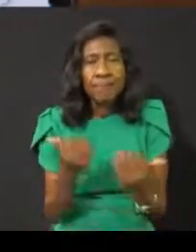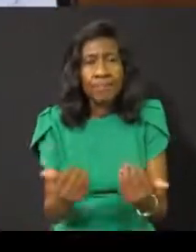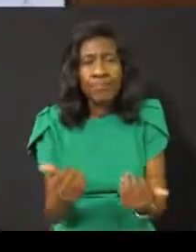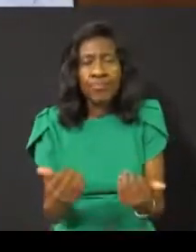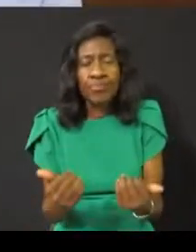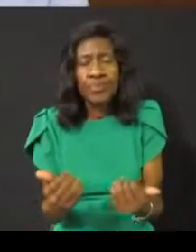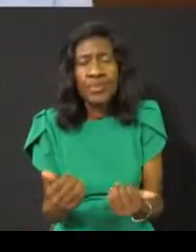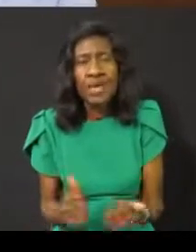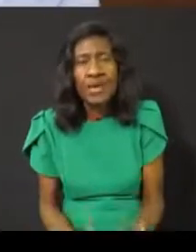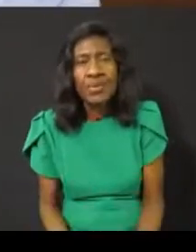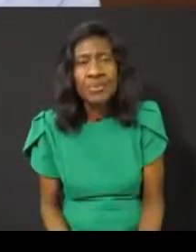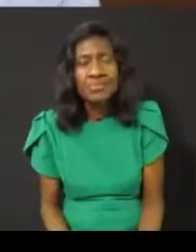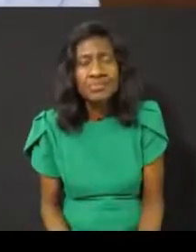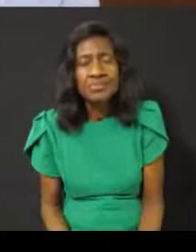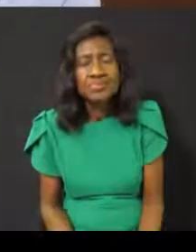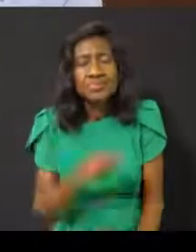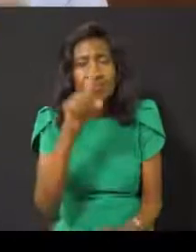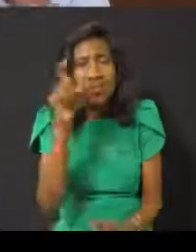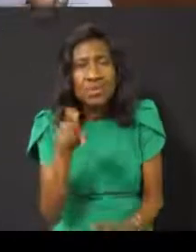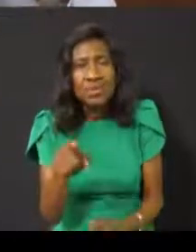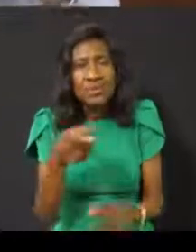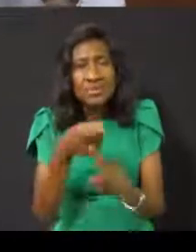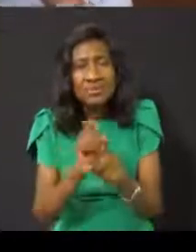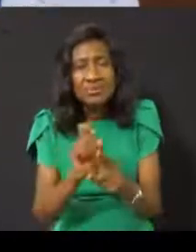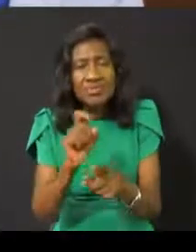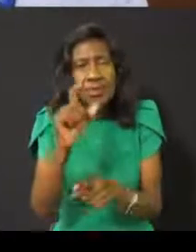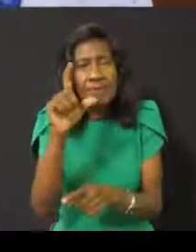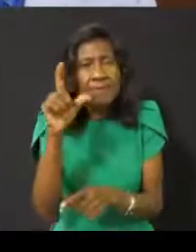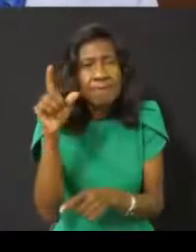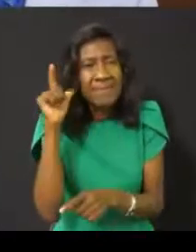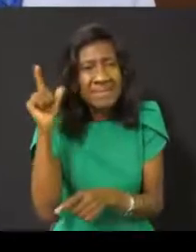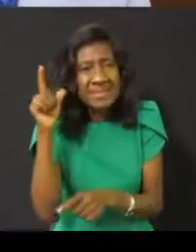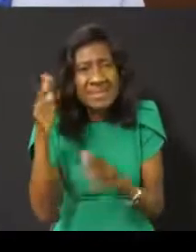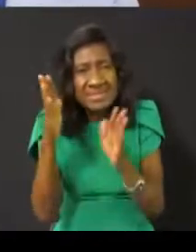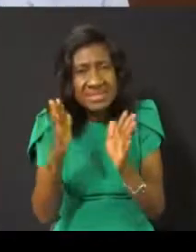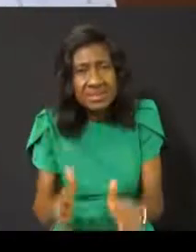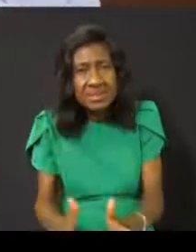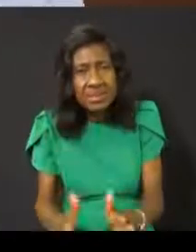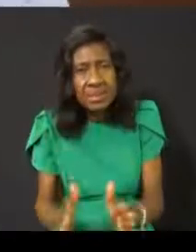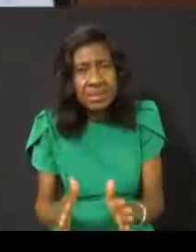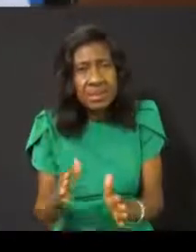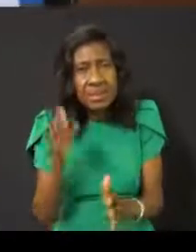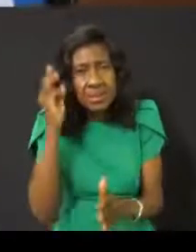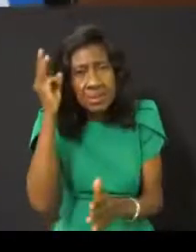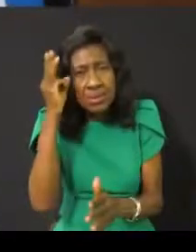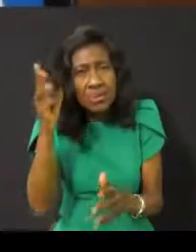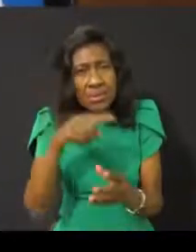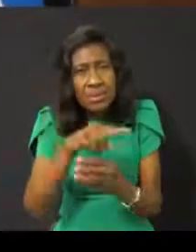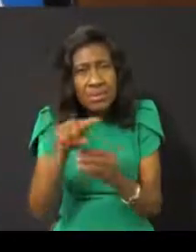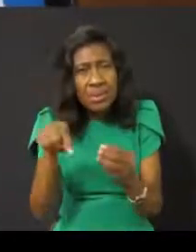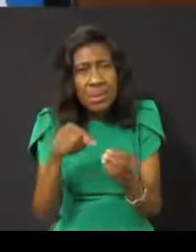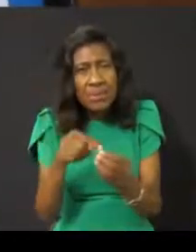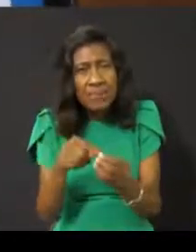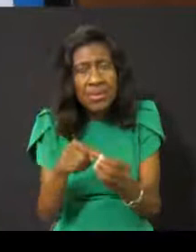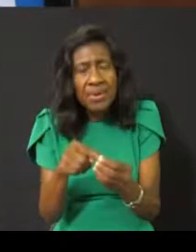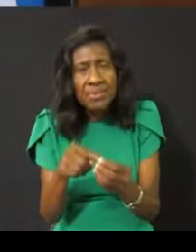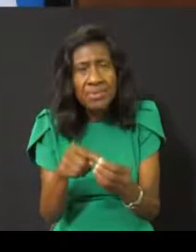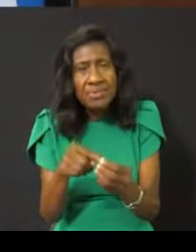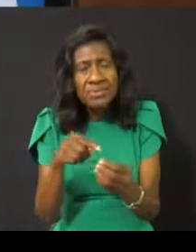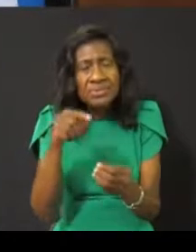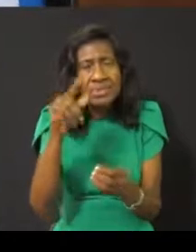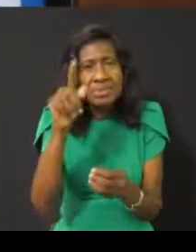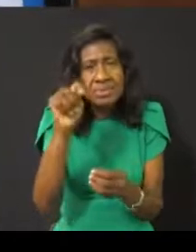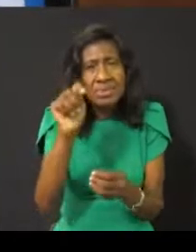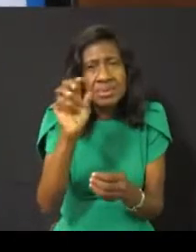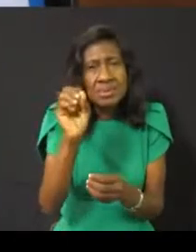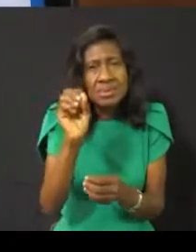do actually have a question from a listener who was wondering about staffing resources at Department of Tourism